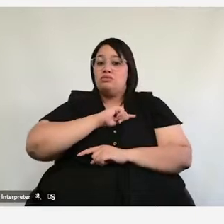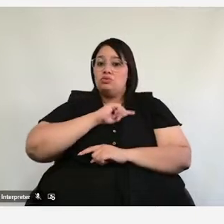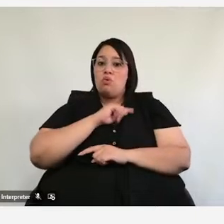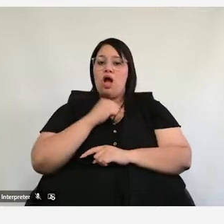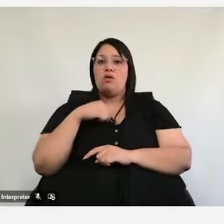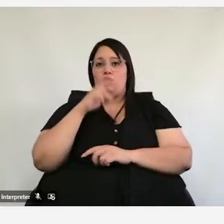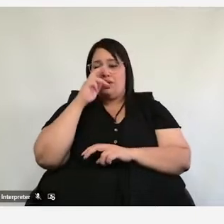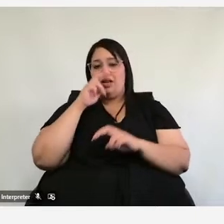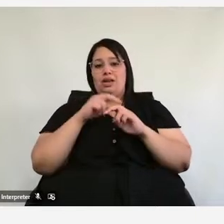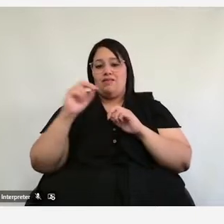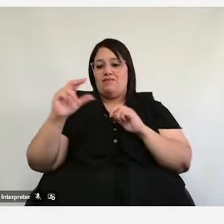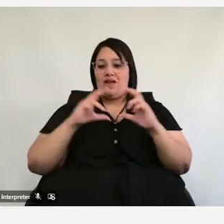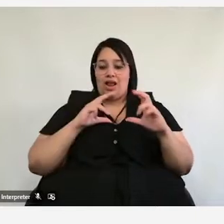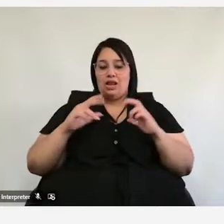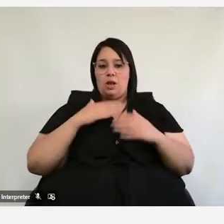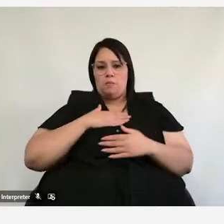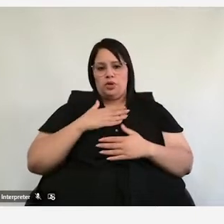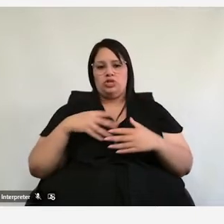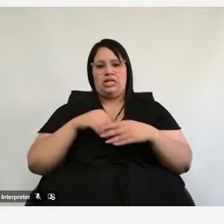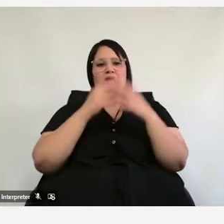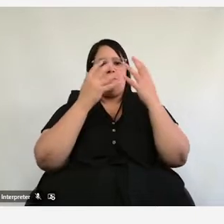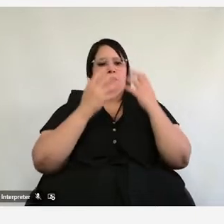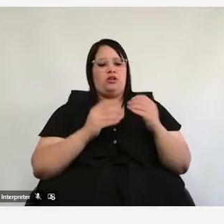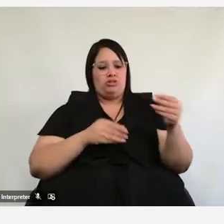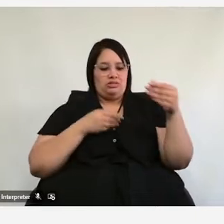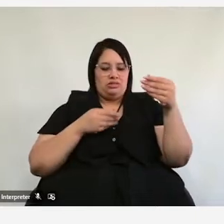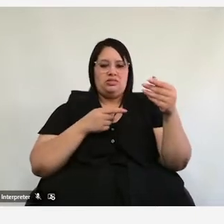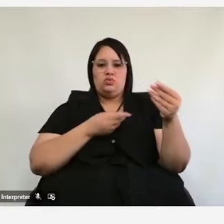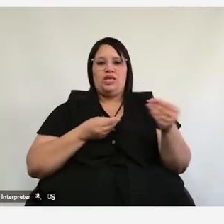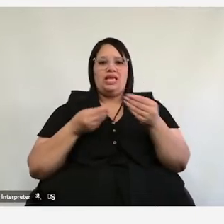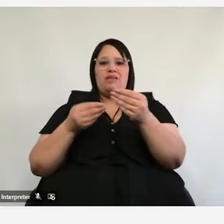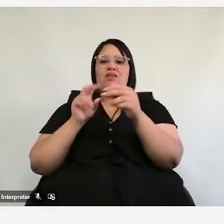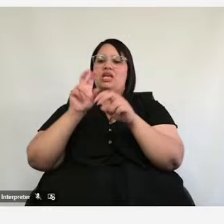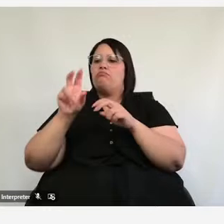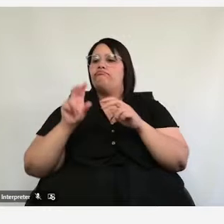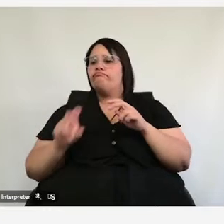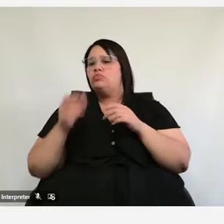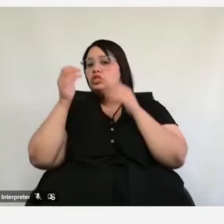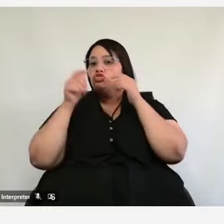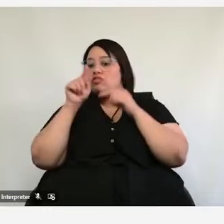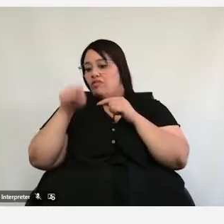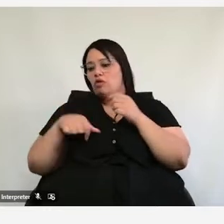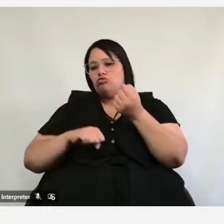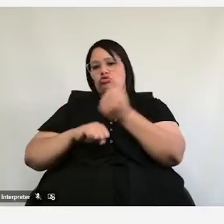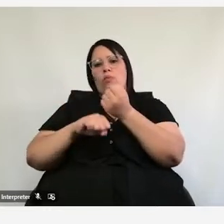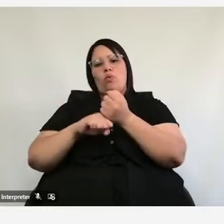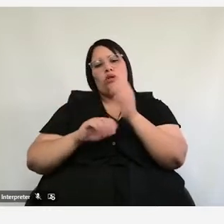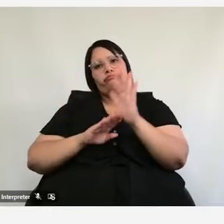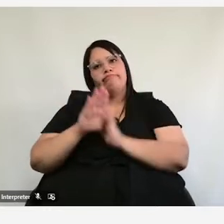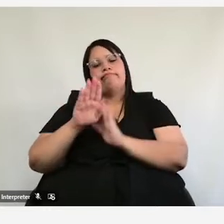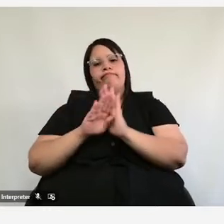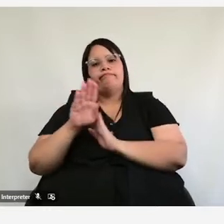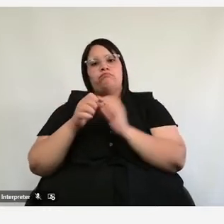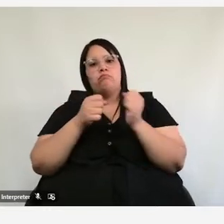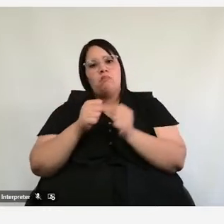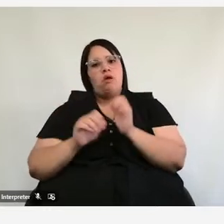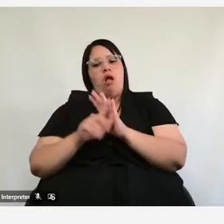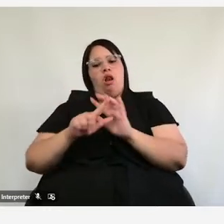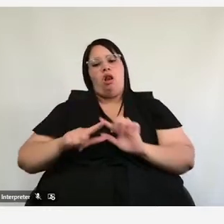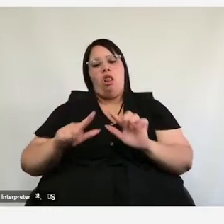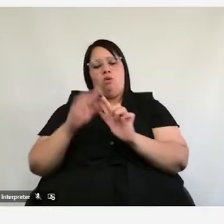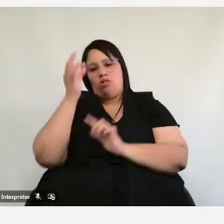appreciate funding in this budget that goes to initiatives which support and strengthen our local government, such